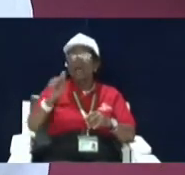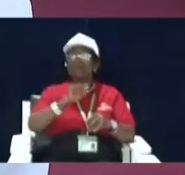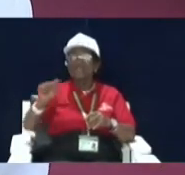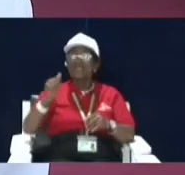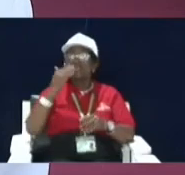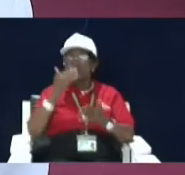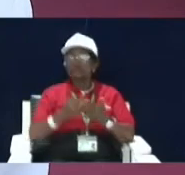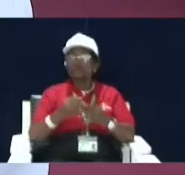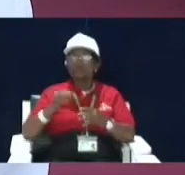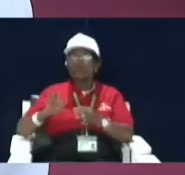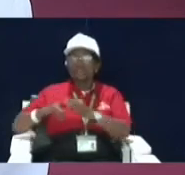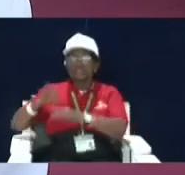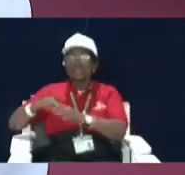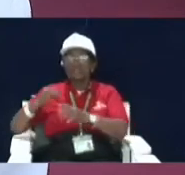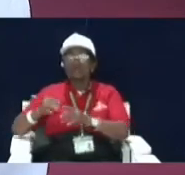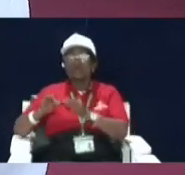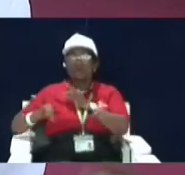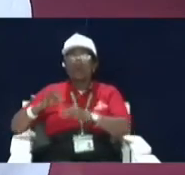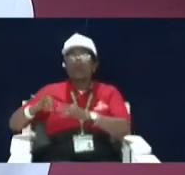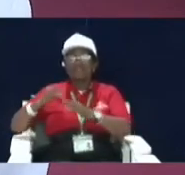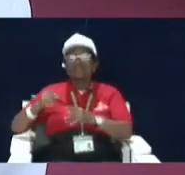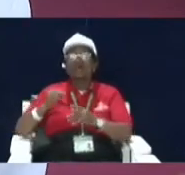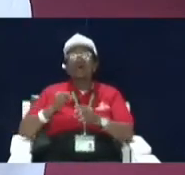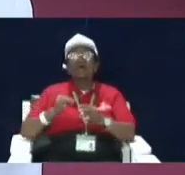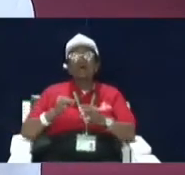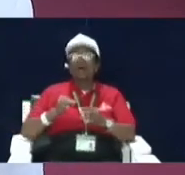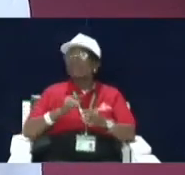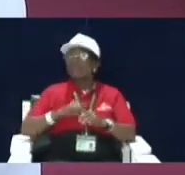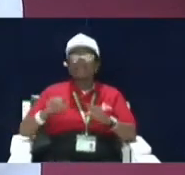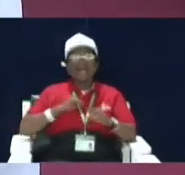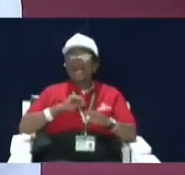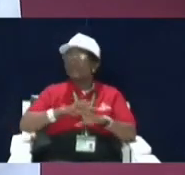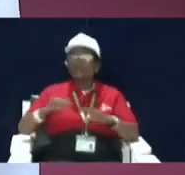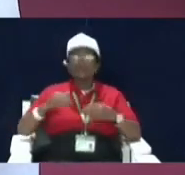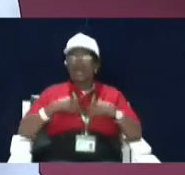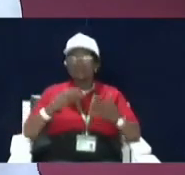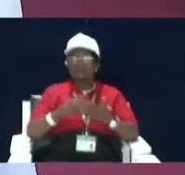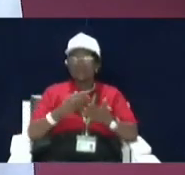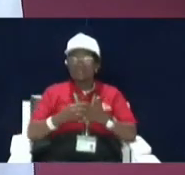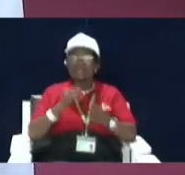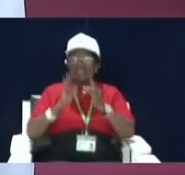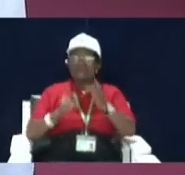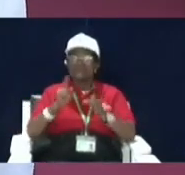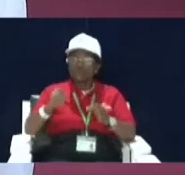the material, I will sew for you free."